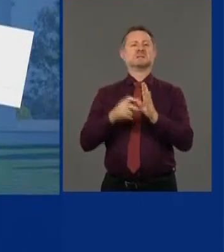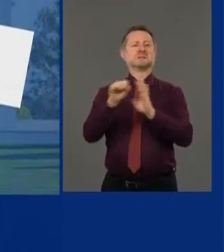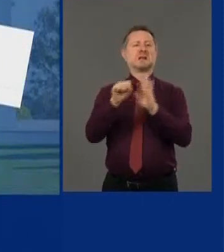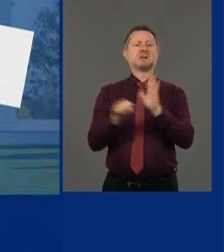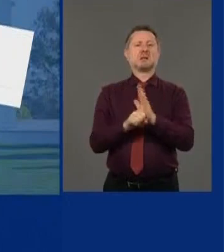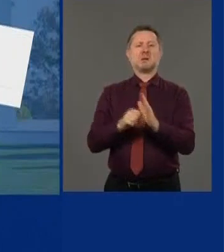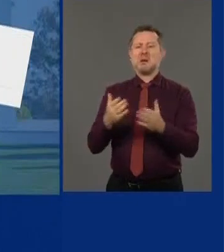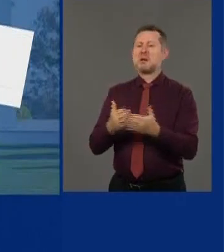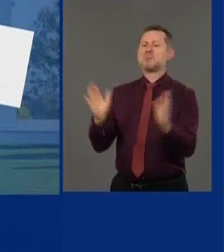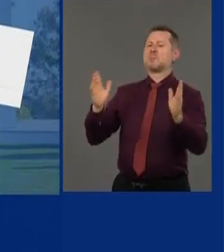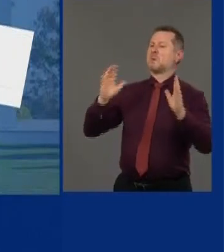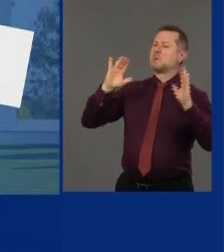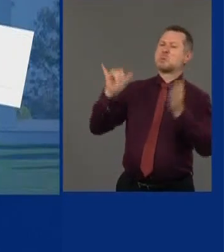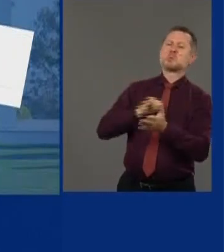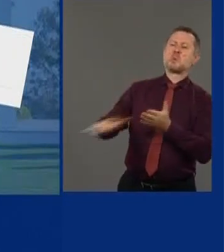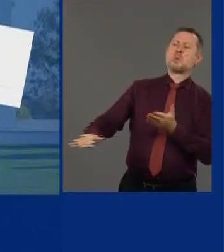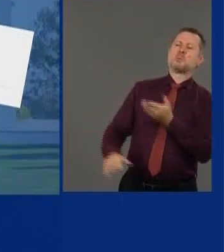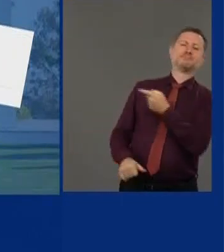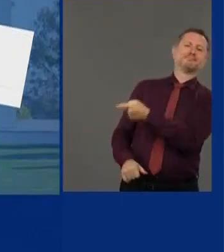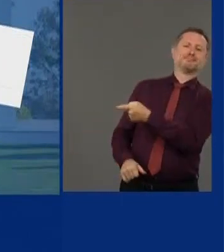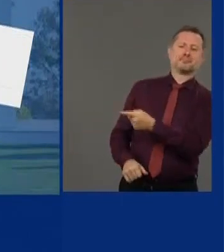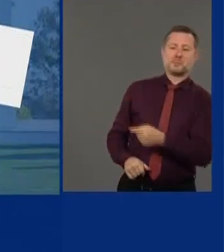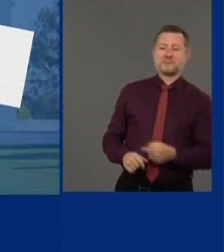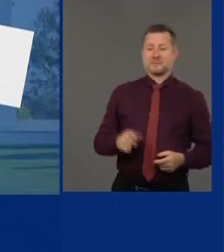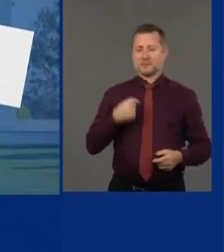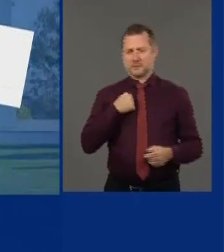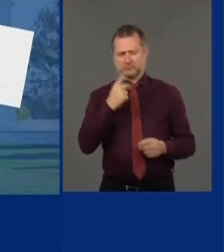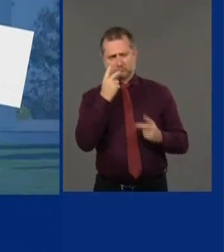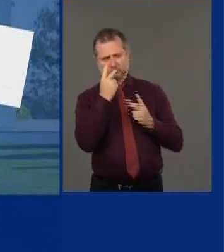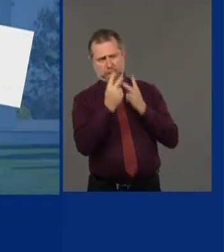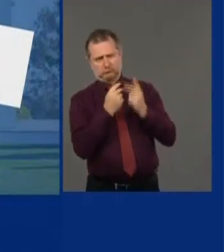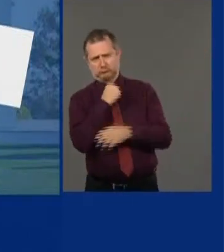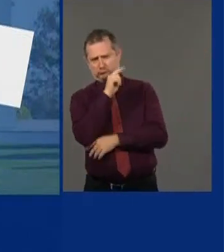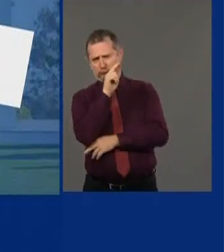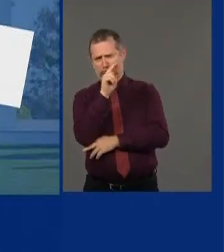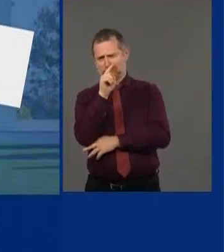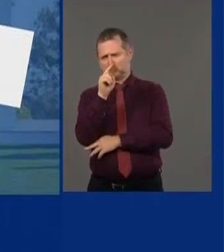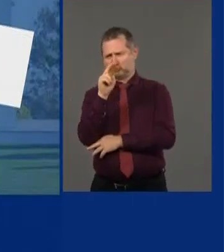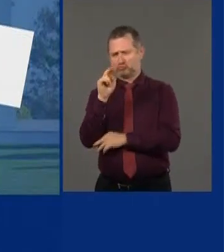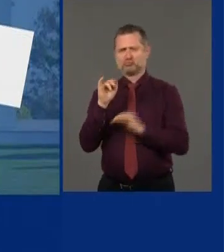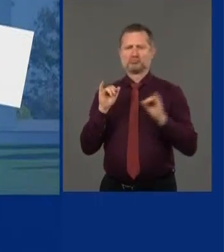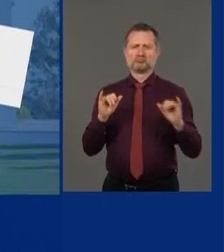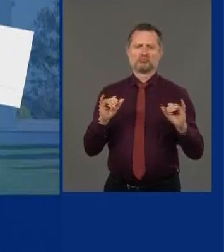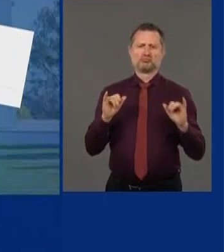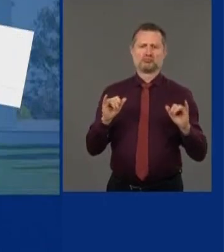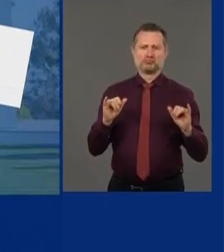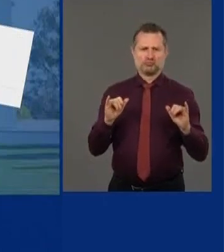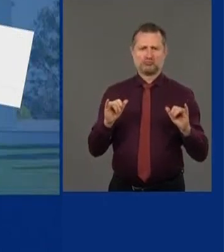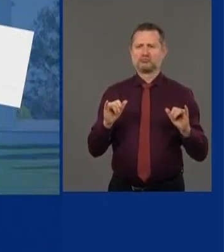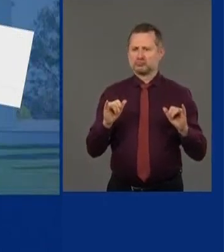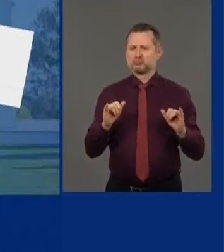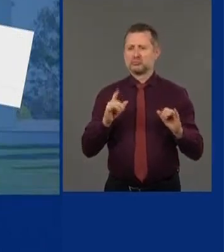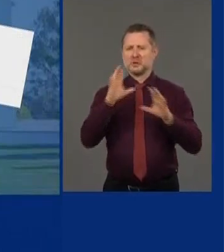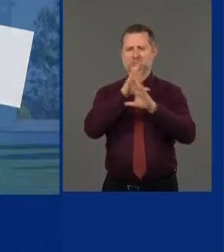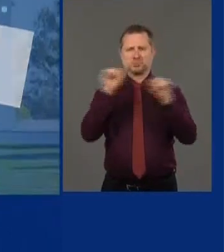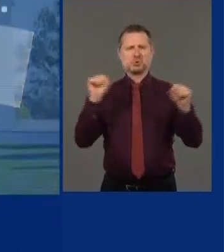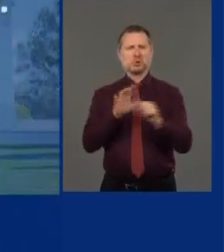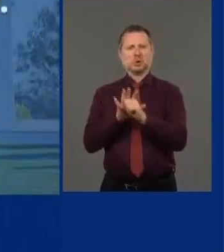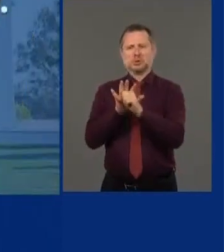York, demonstrations that I've been dealing with all across the state, pressuring governors